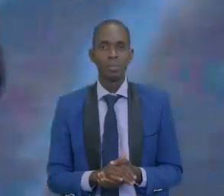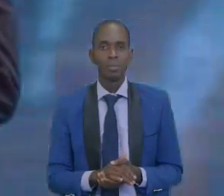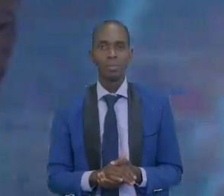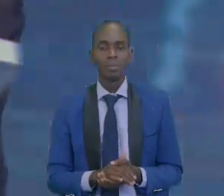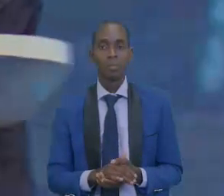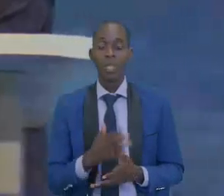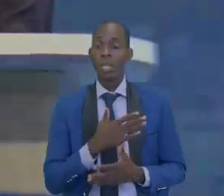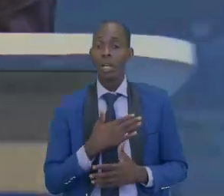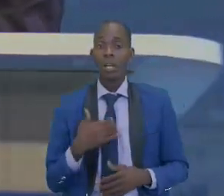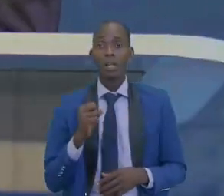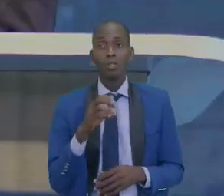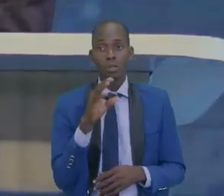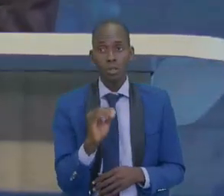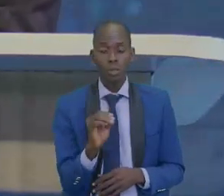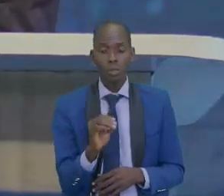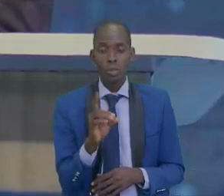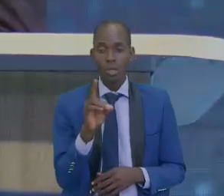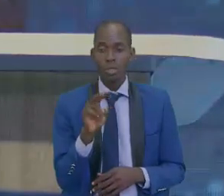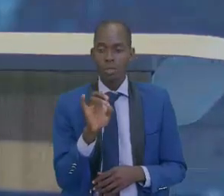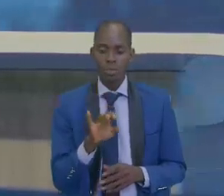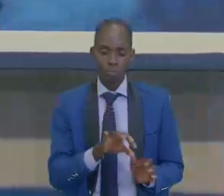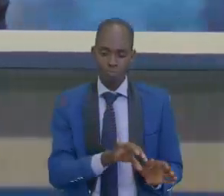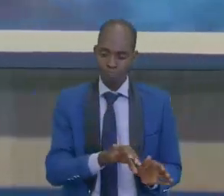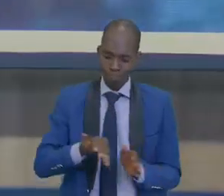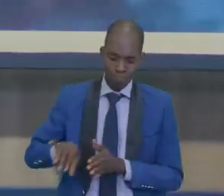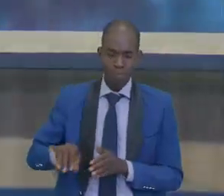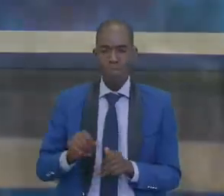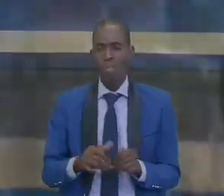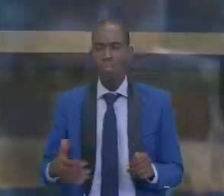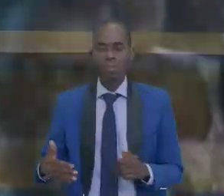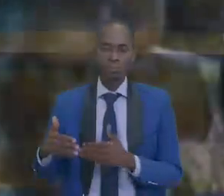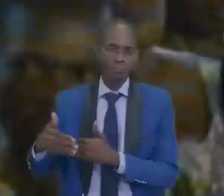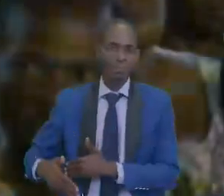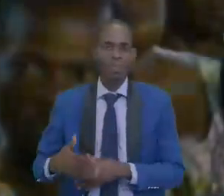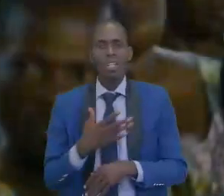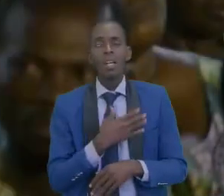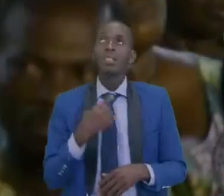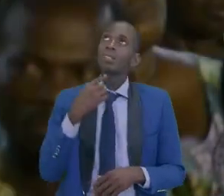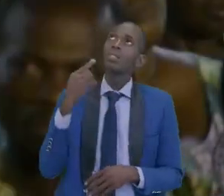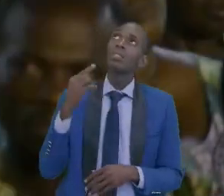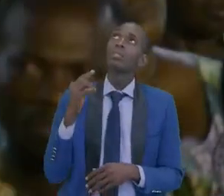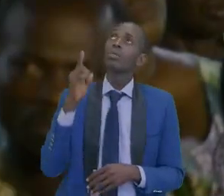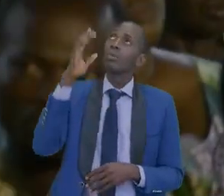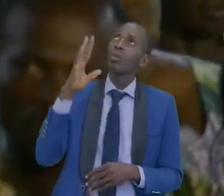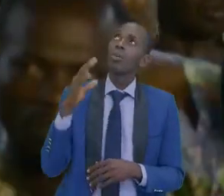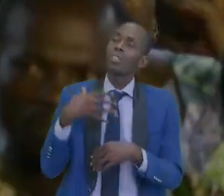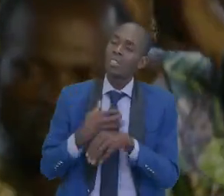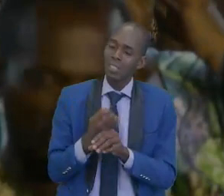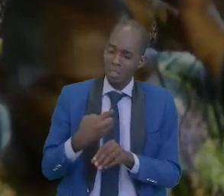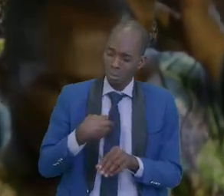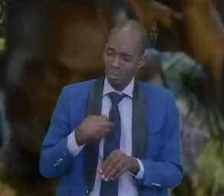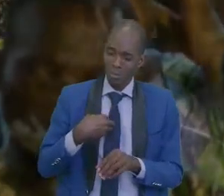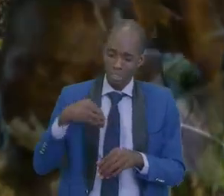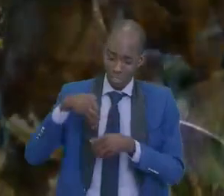And so he pushed everything aside. And he said, create in me now.